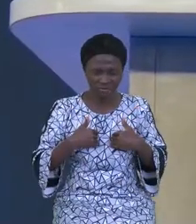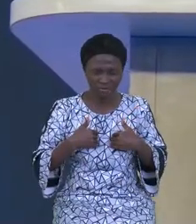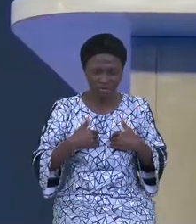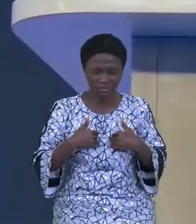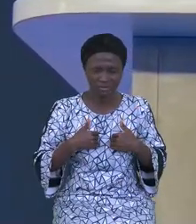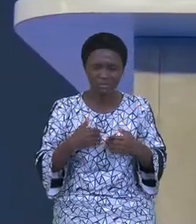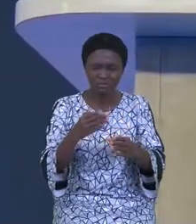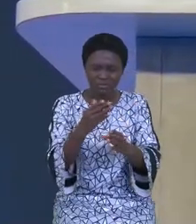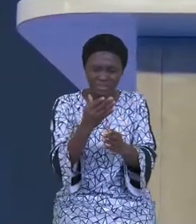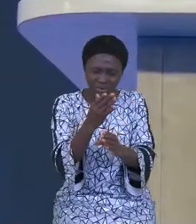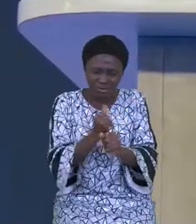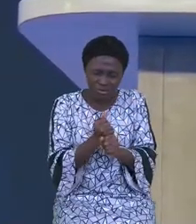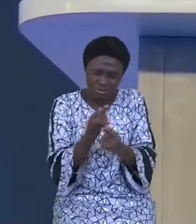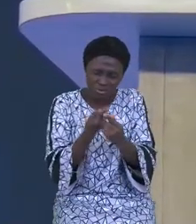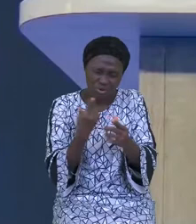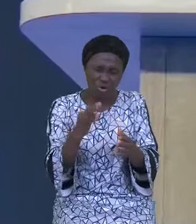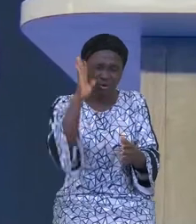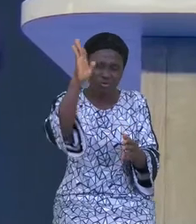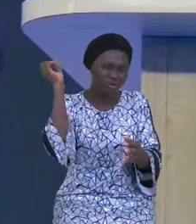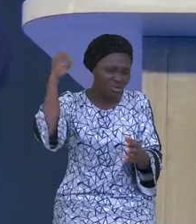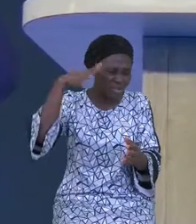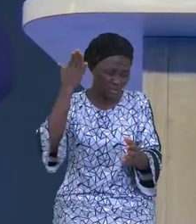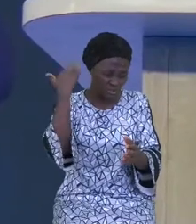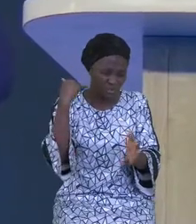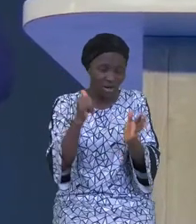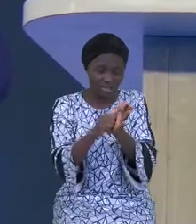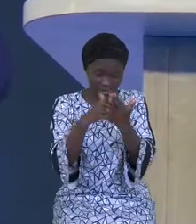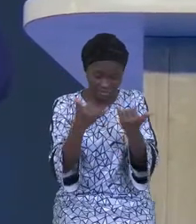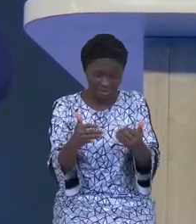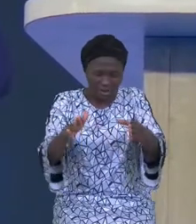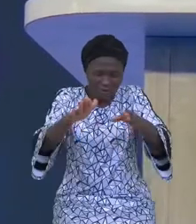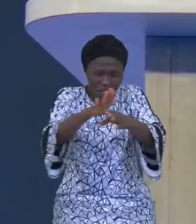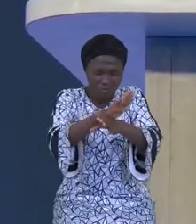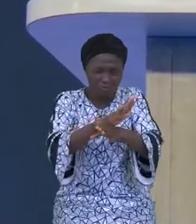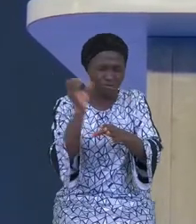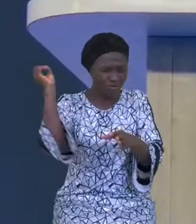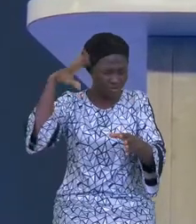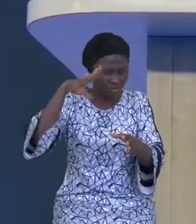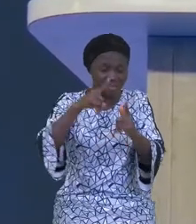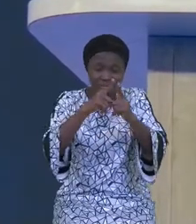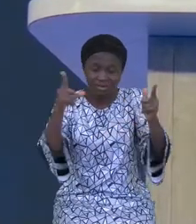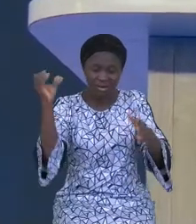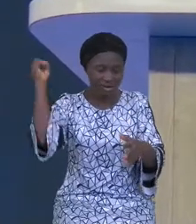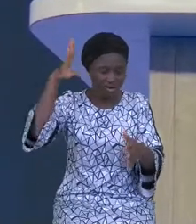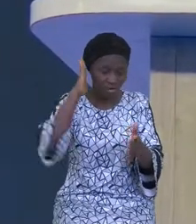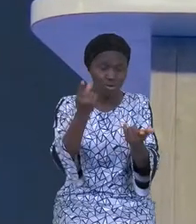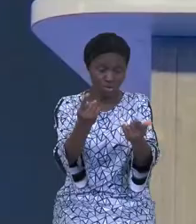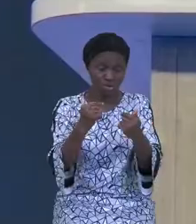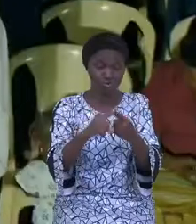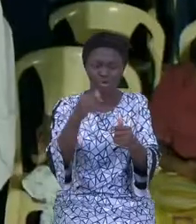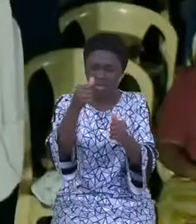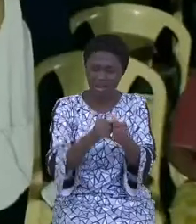your grace, that fuller grace, greater grace will come to everyone now